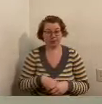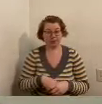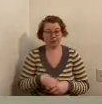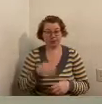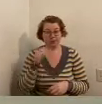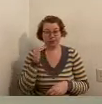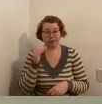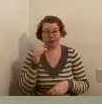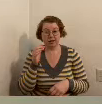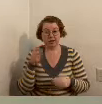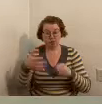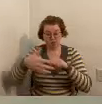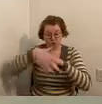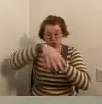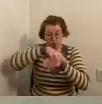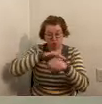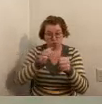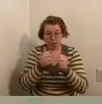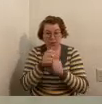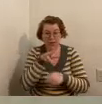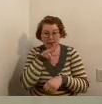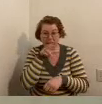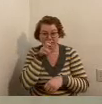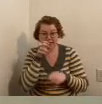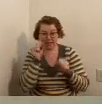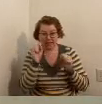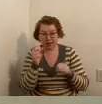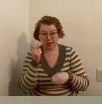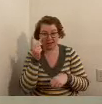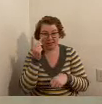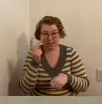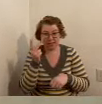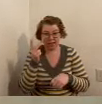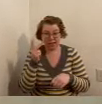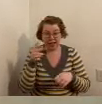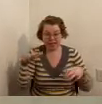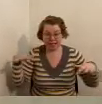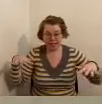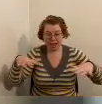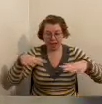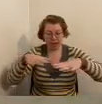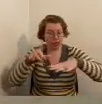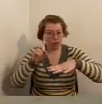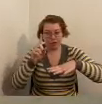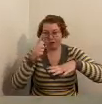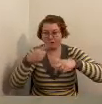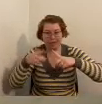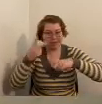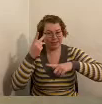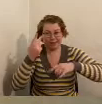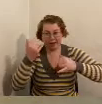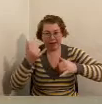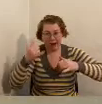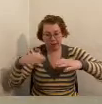covered with ice, they could see land where we don't see land now.